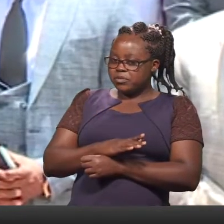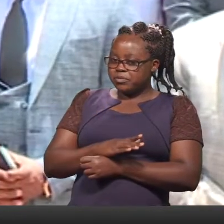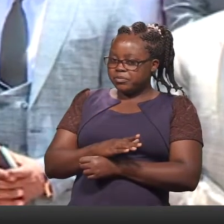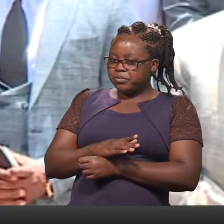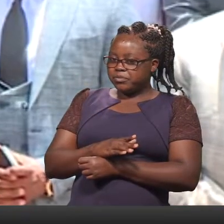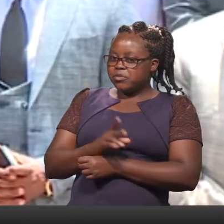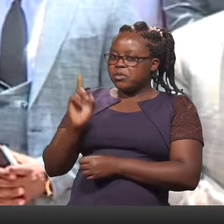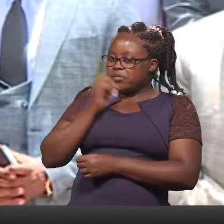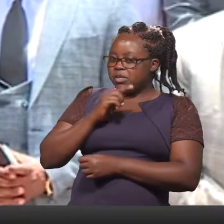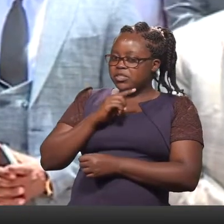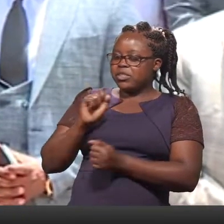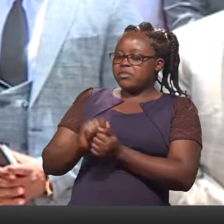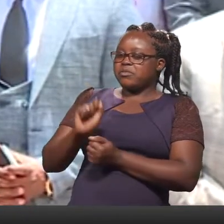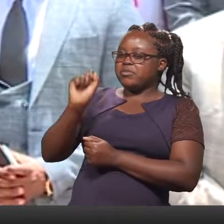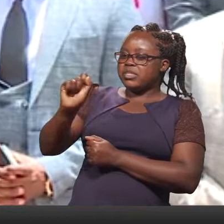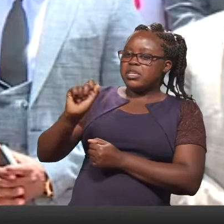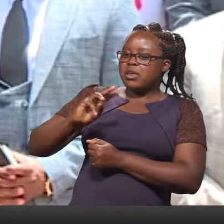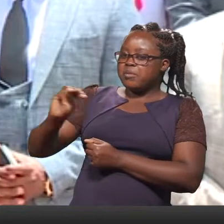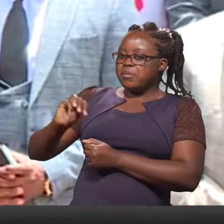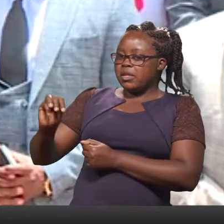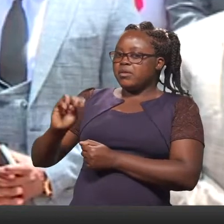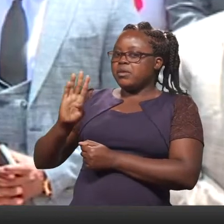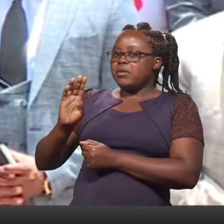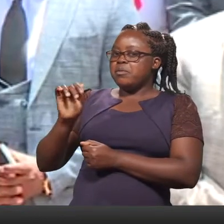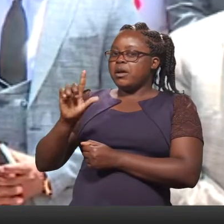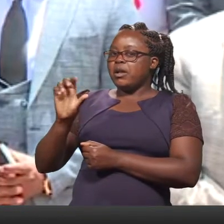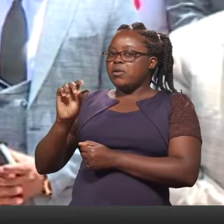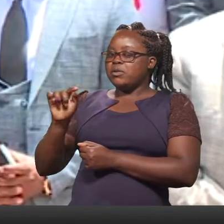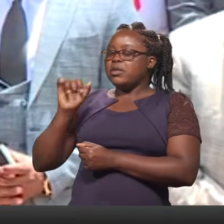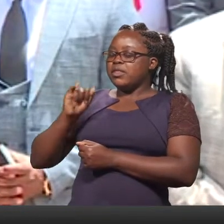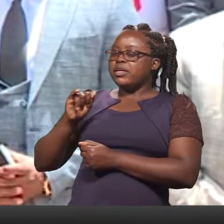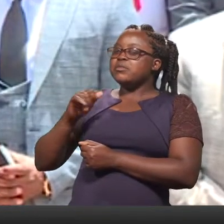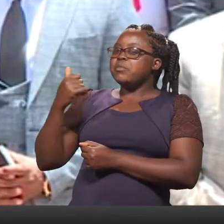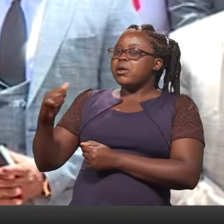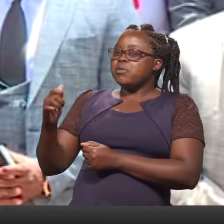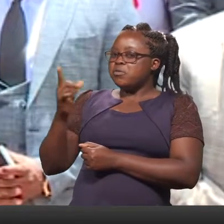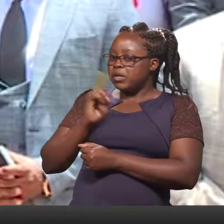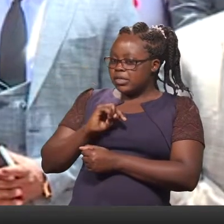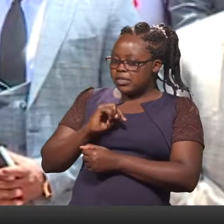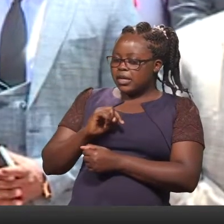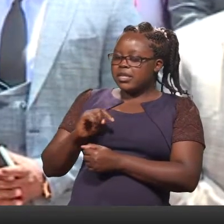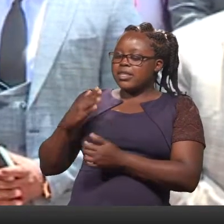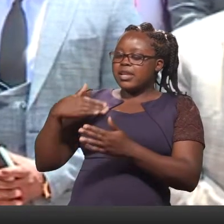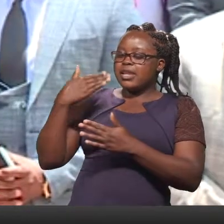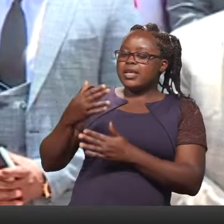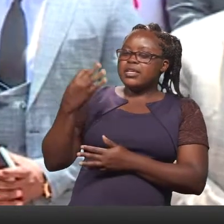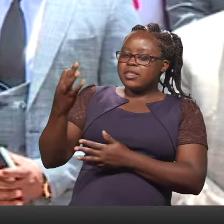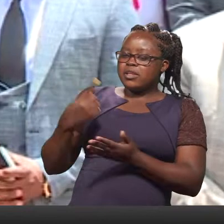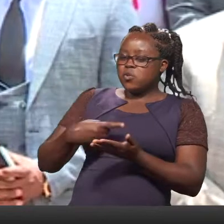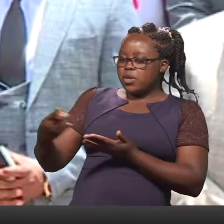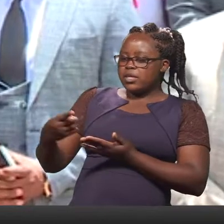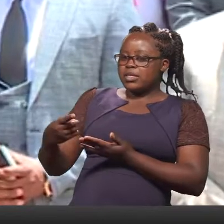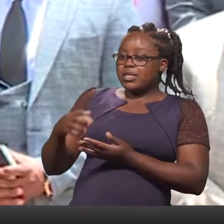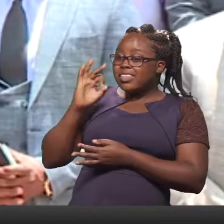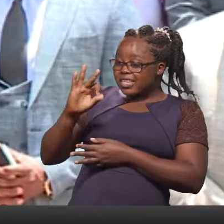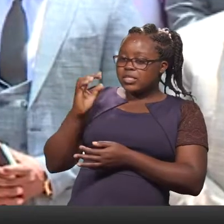concluding the 15 million ballots that are still outstanding in the next 3 days, so that